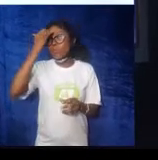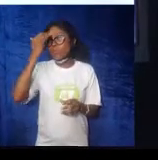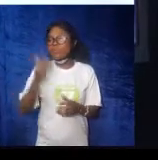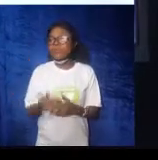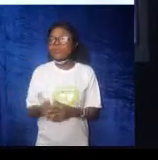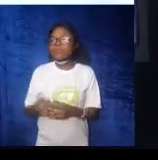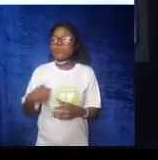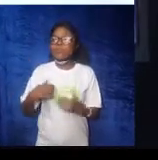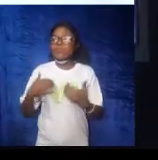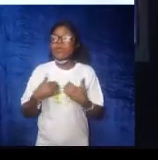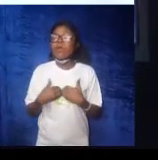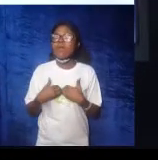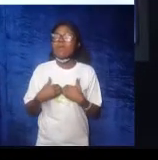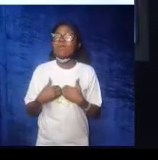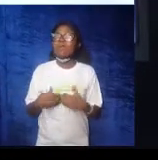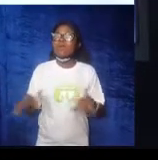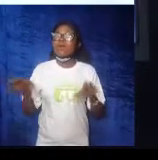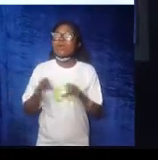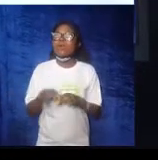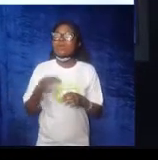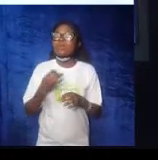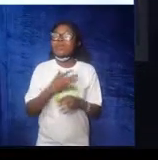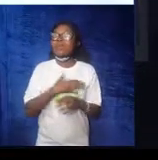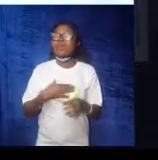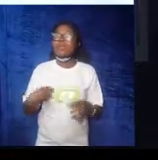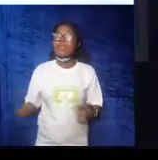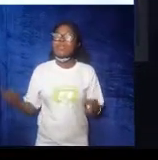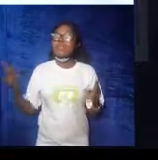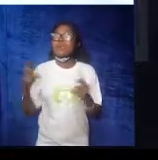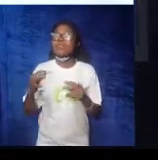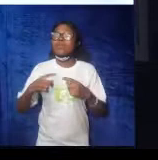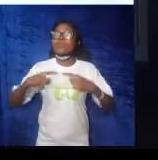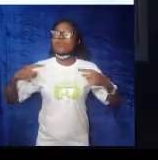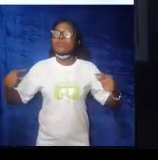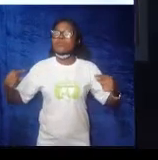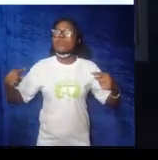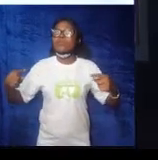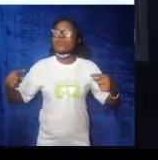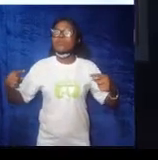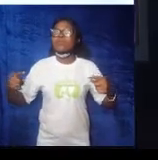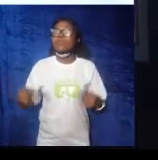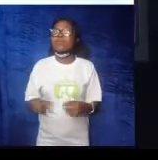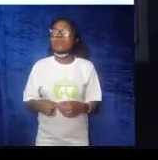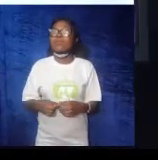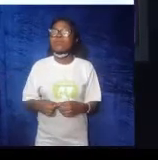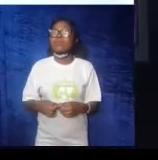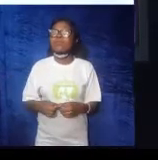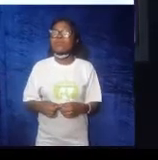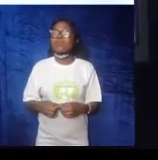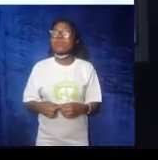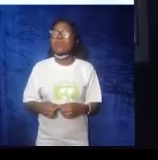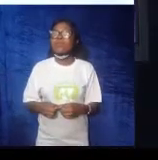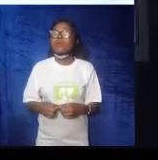no. We have corresponding and vertically opposite.